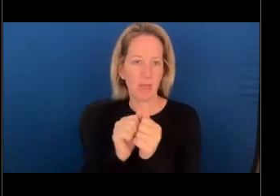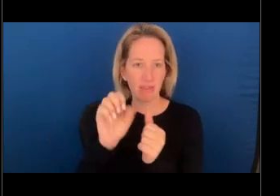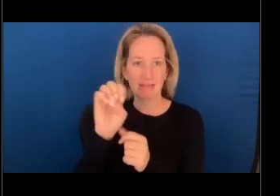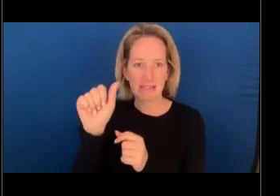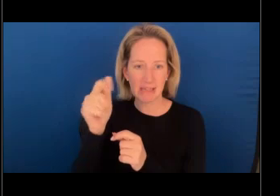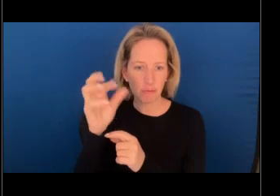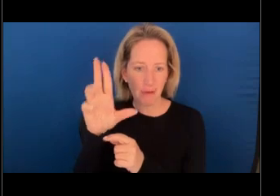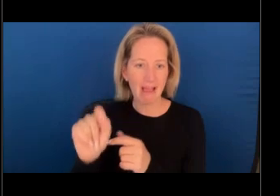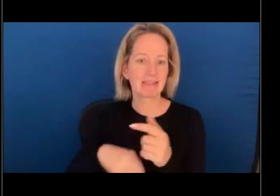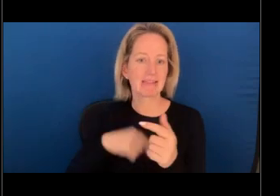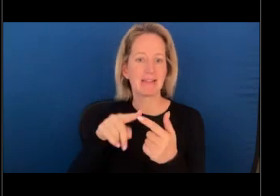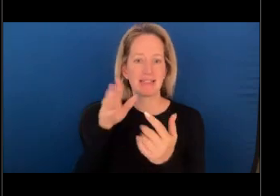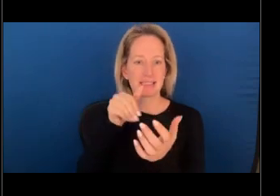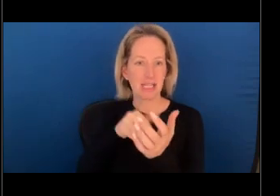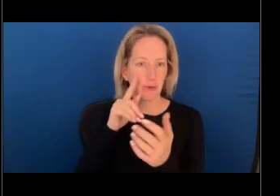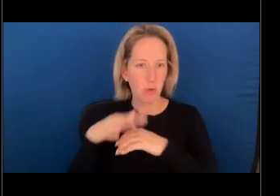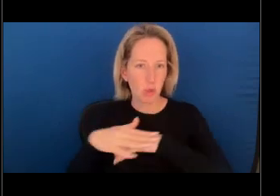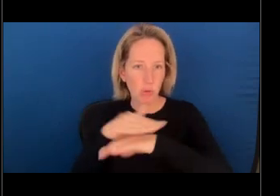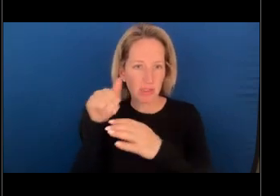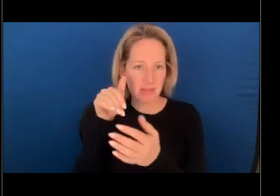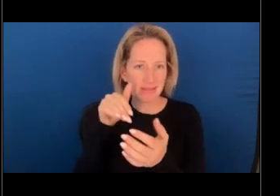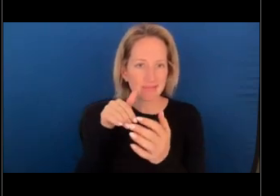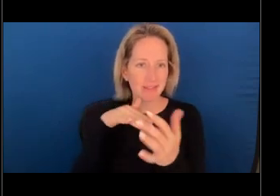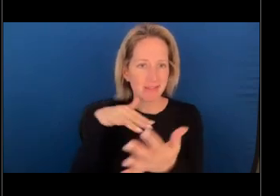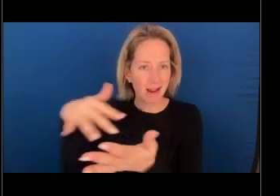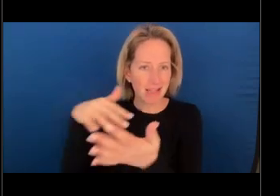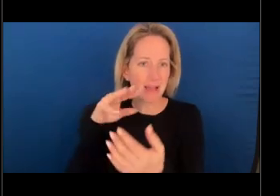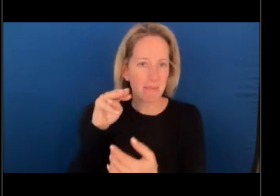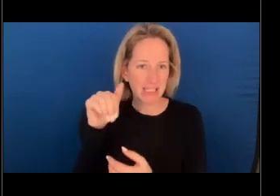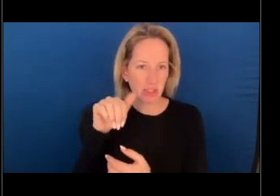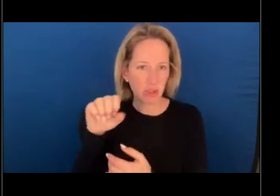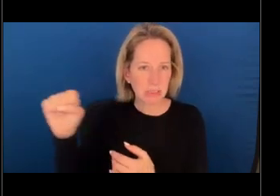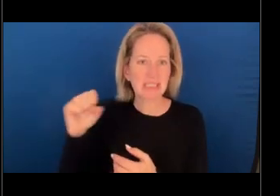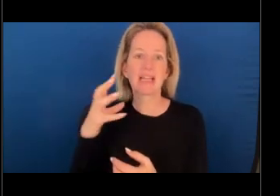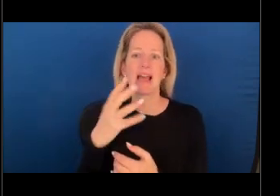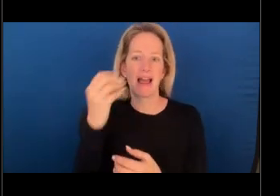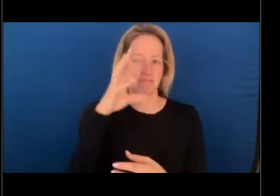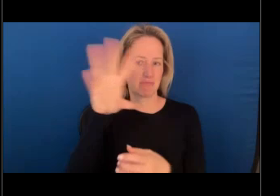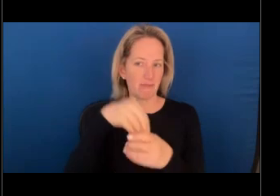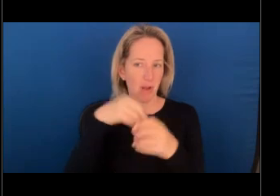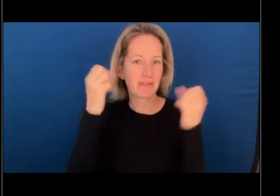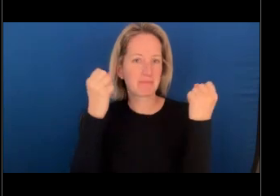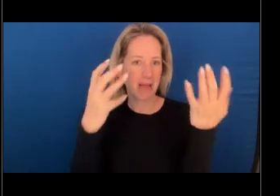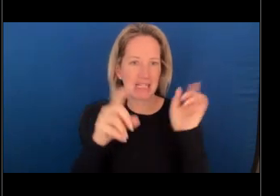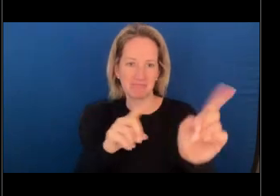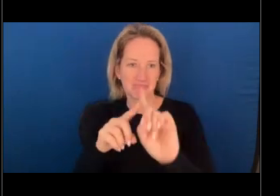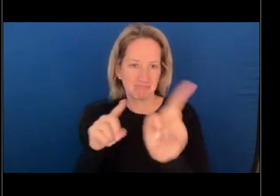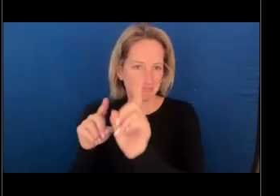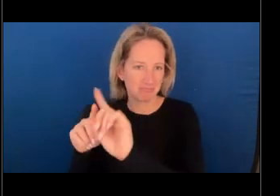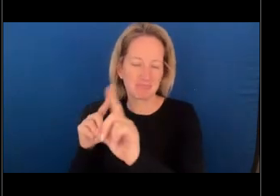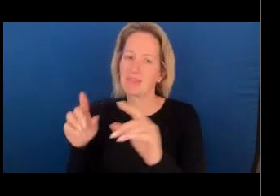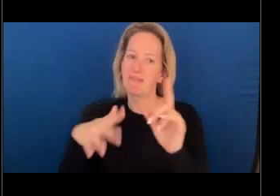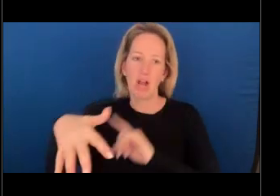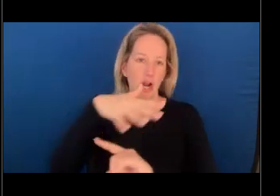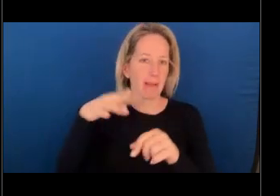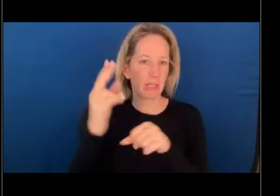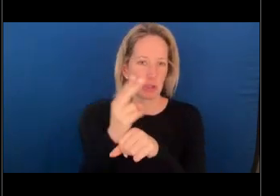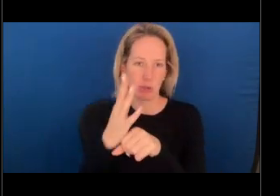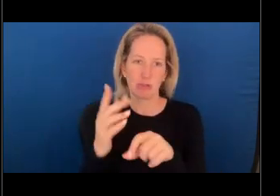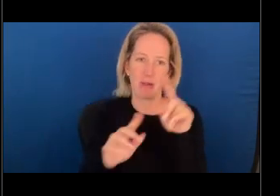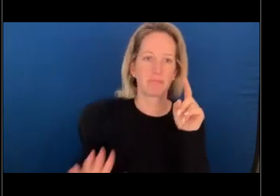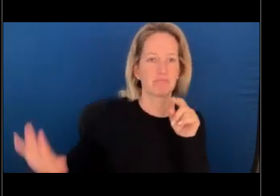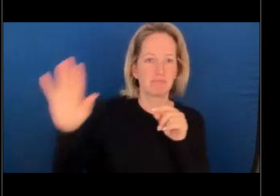Massachusetts. And our project engages a range of stakeholders and marine environmental users across